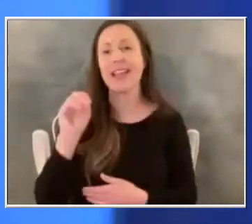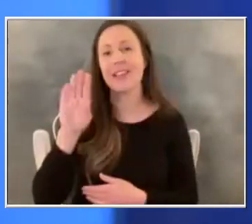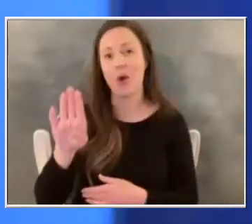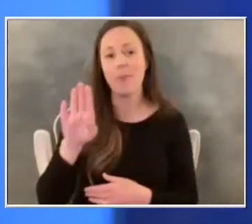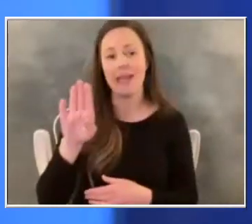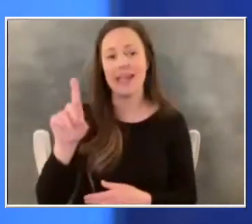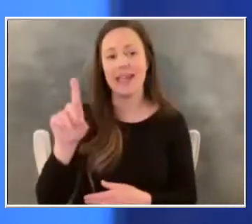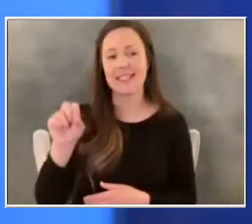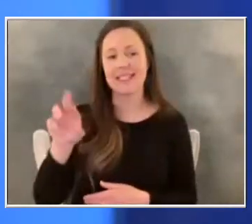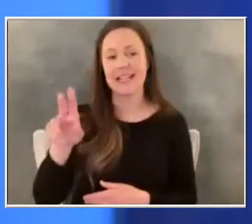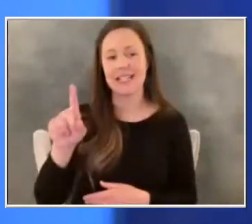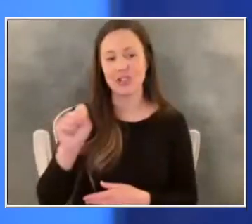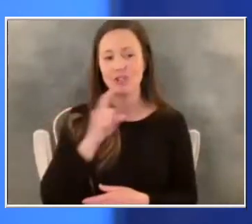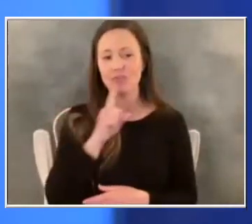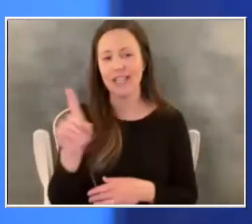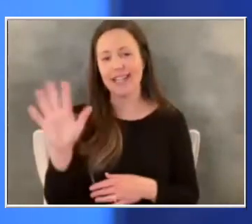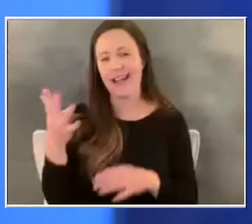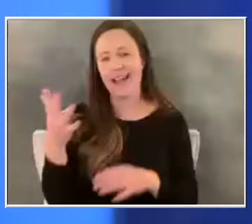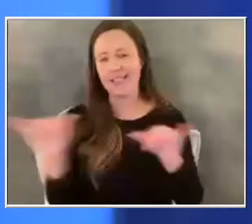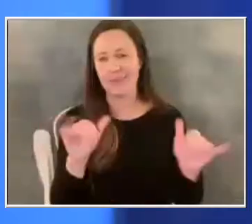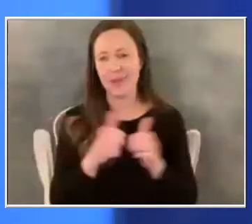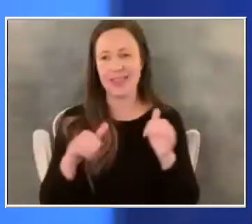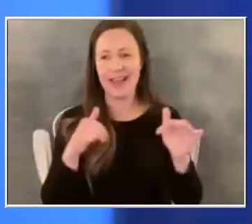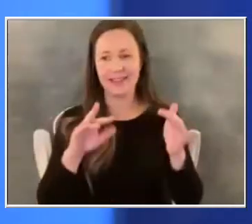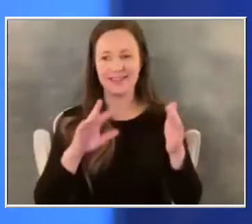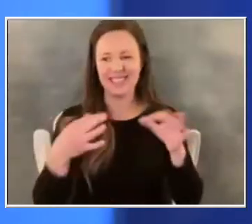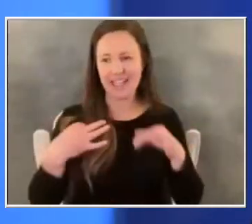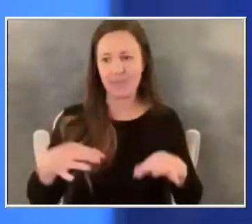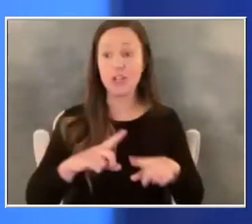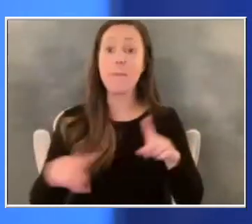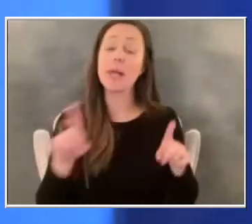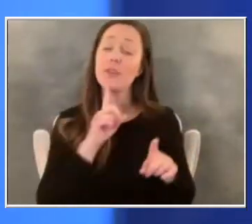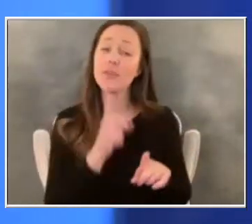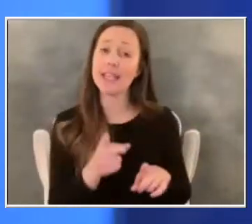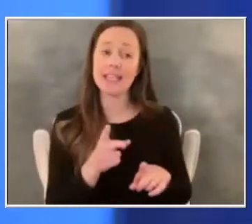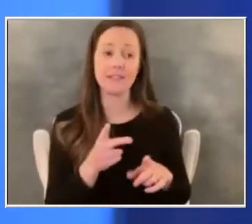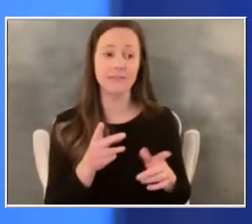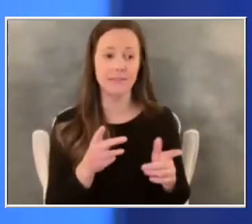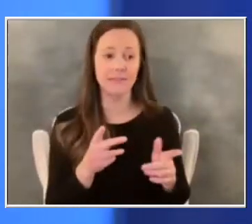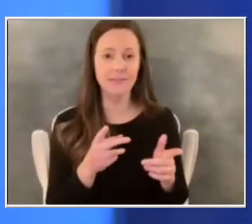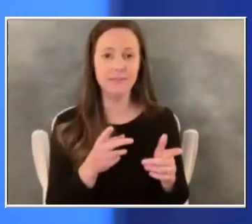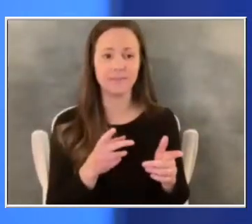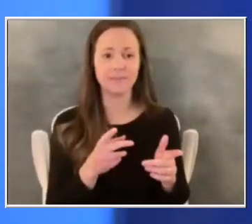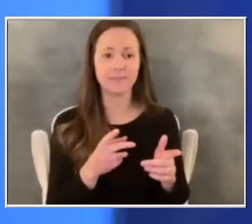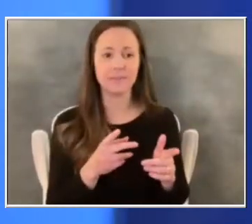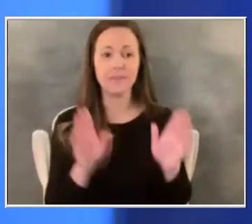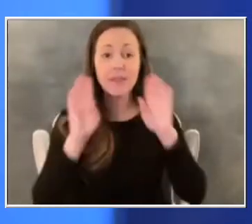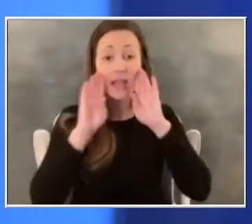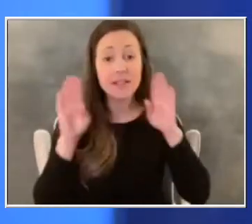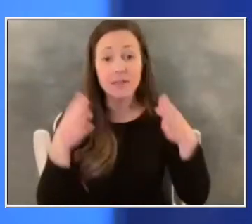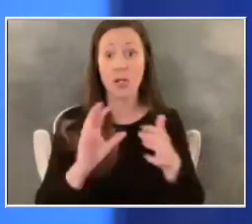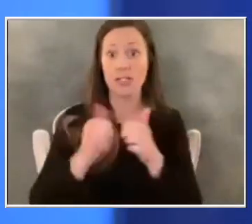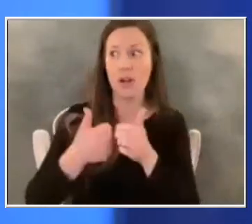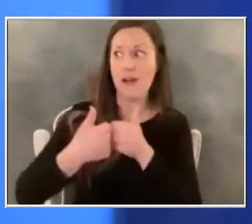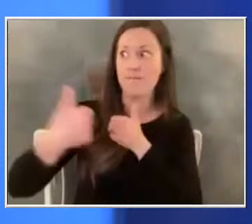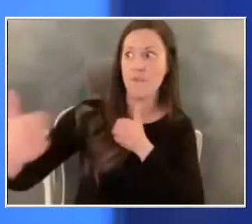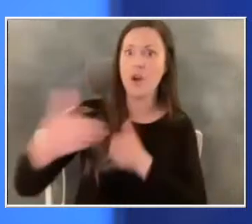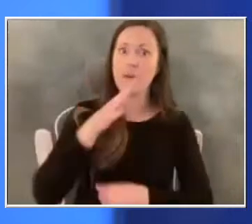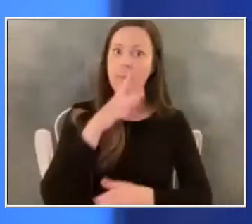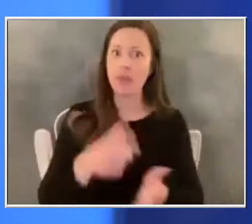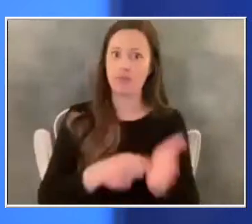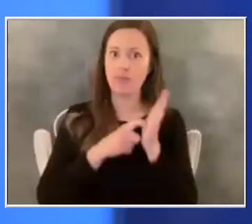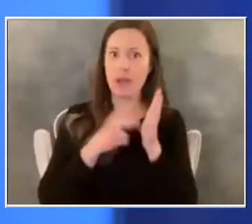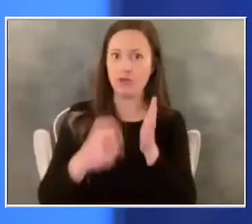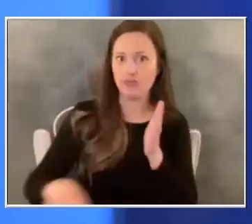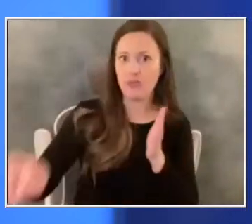of the definition. But the reality is it's a focus on how far a mother must travel in order to receive